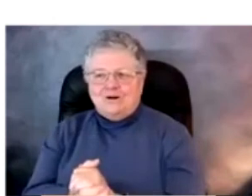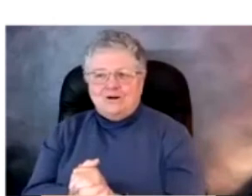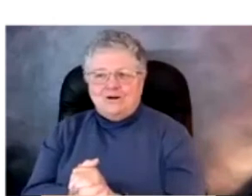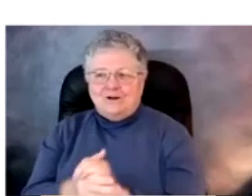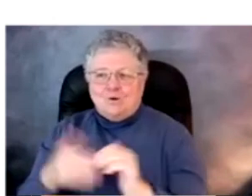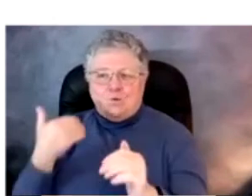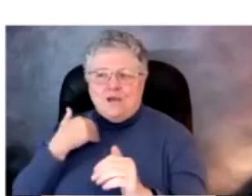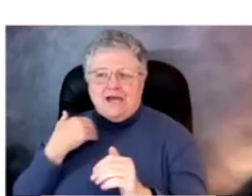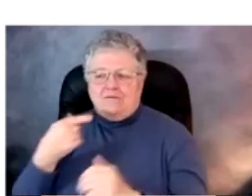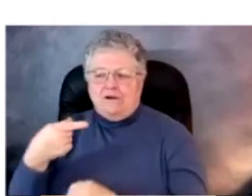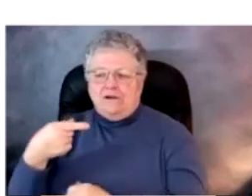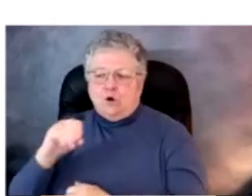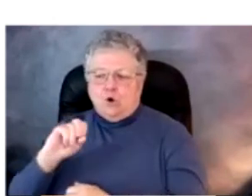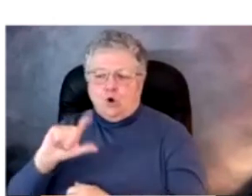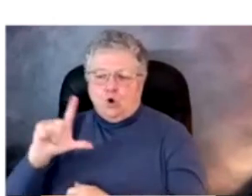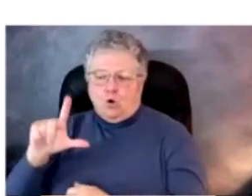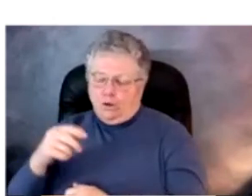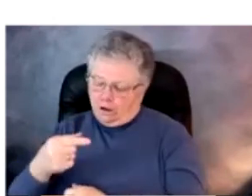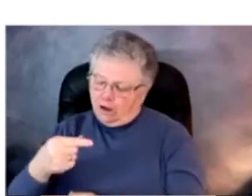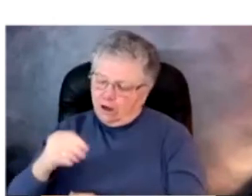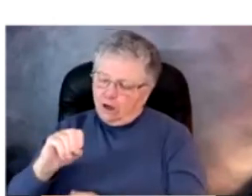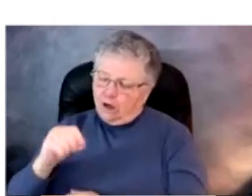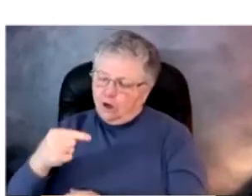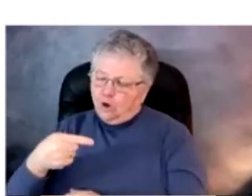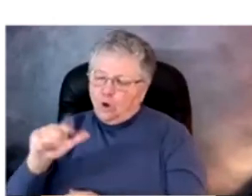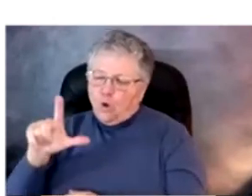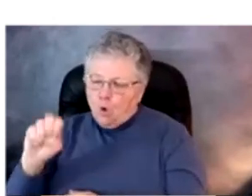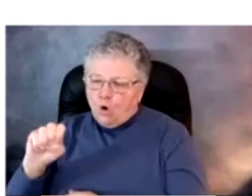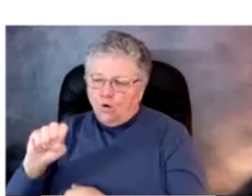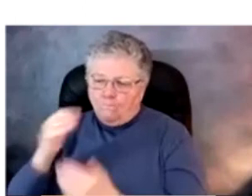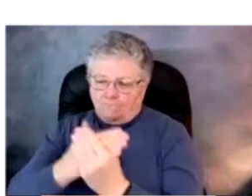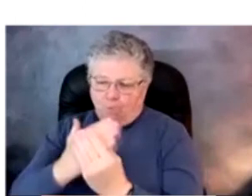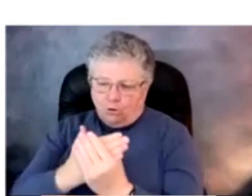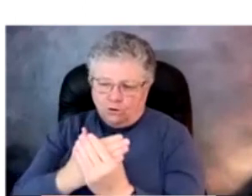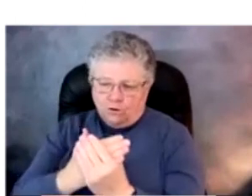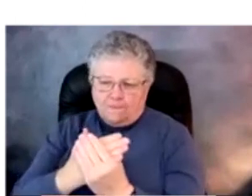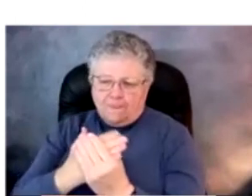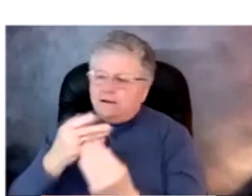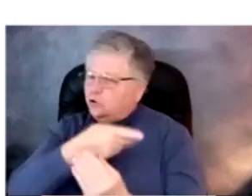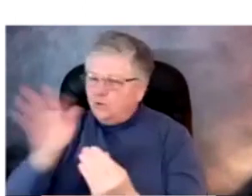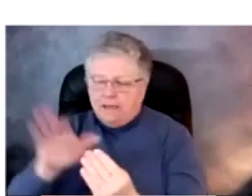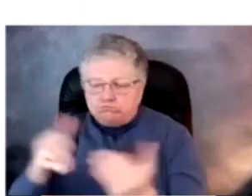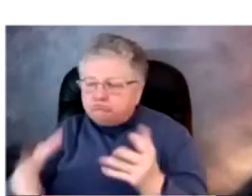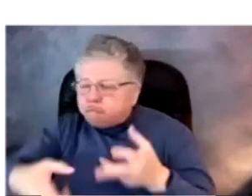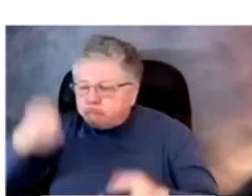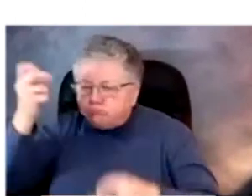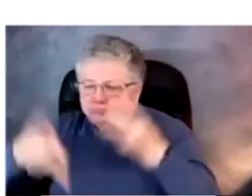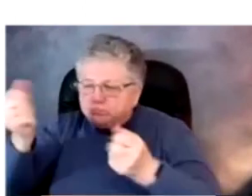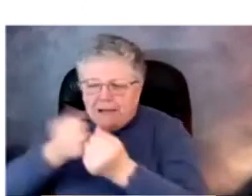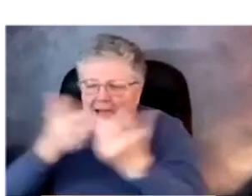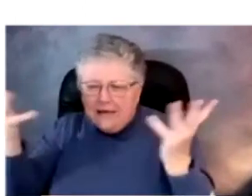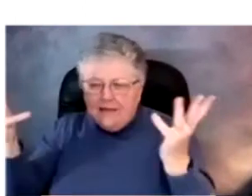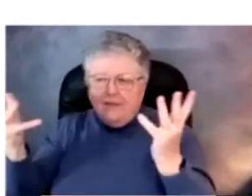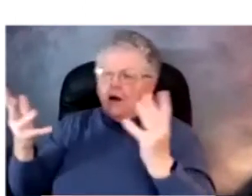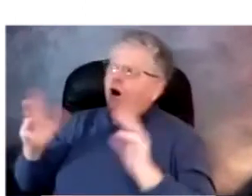Google folder that basically we want everyone to access and take stuff from. We also encourage new members to take this